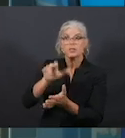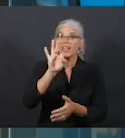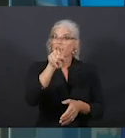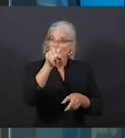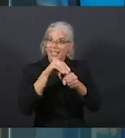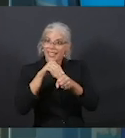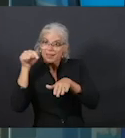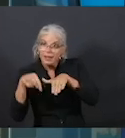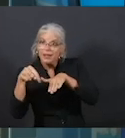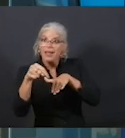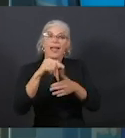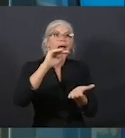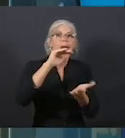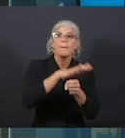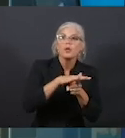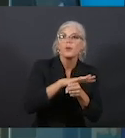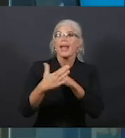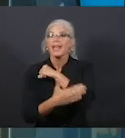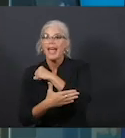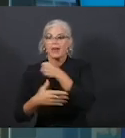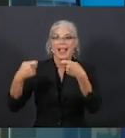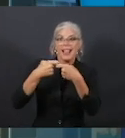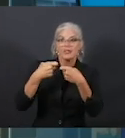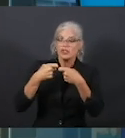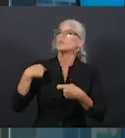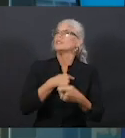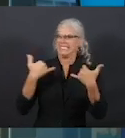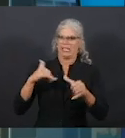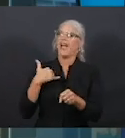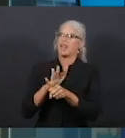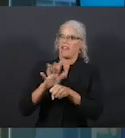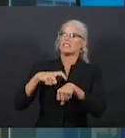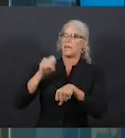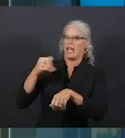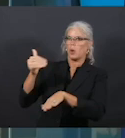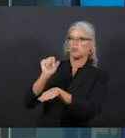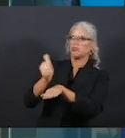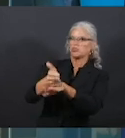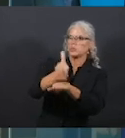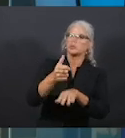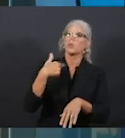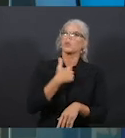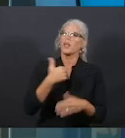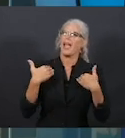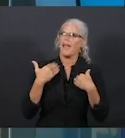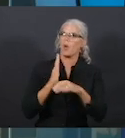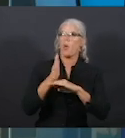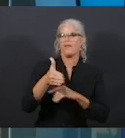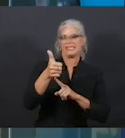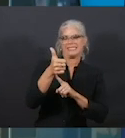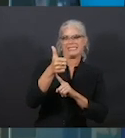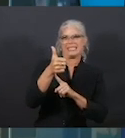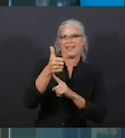electrical entity, we still have some time to put that out. We have over 10 miles of the flood control devices. Contact your local